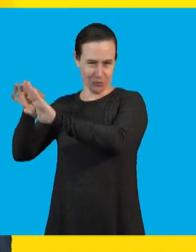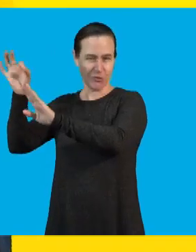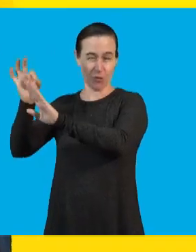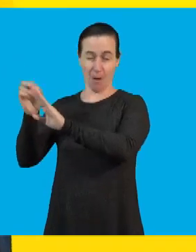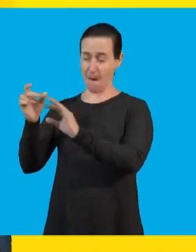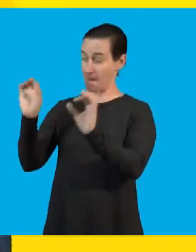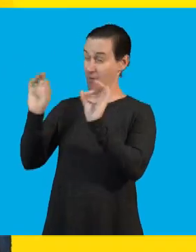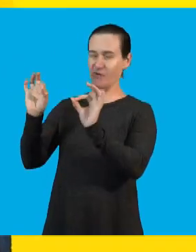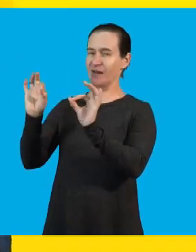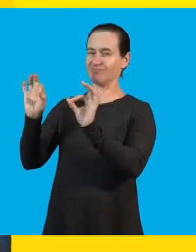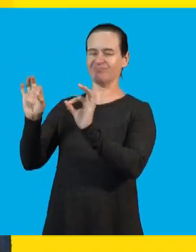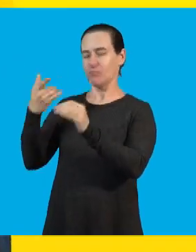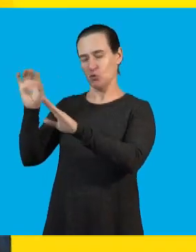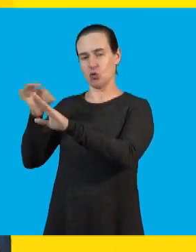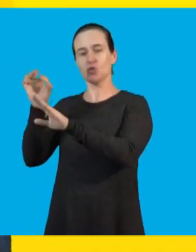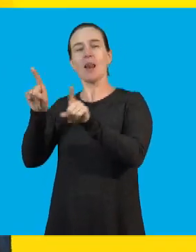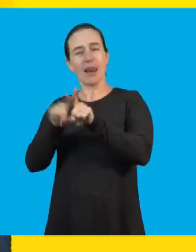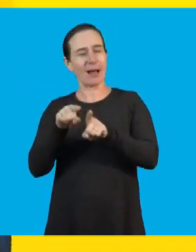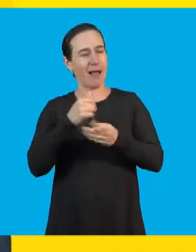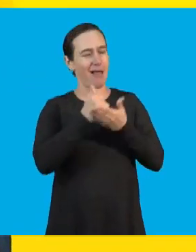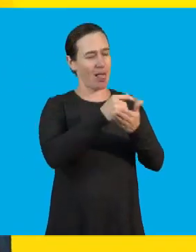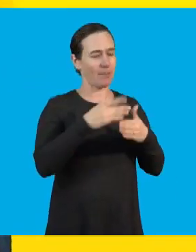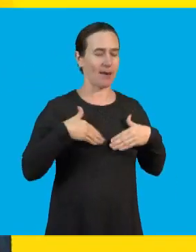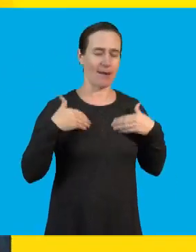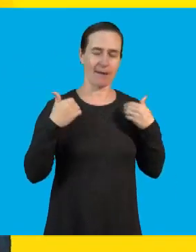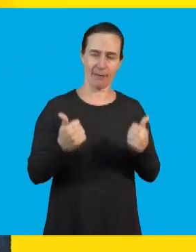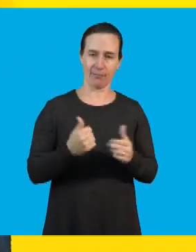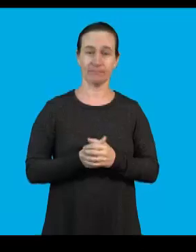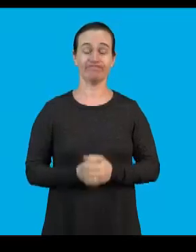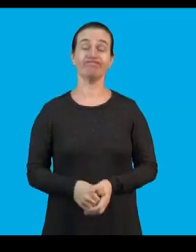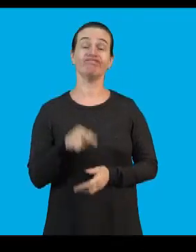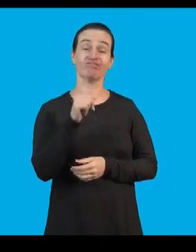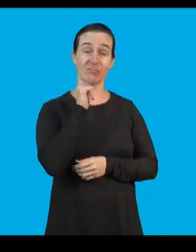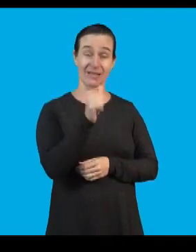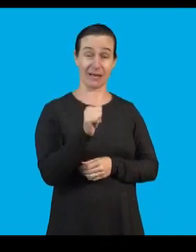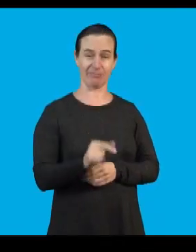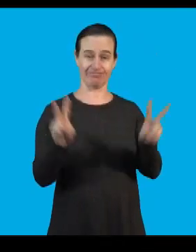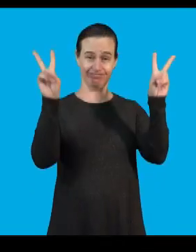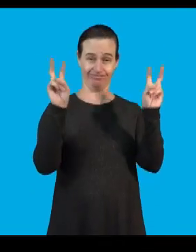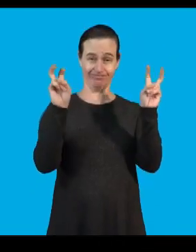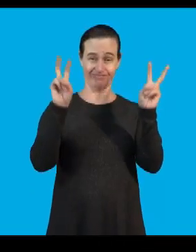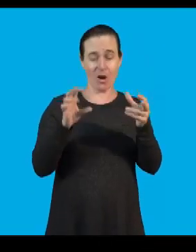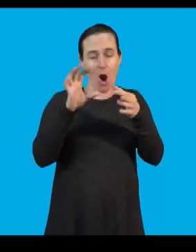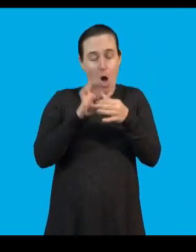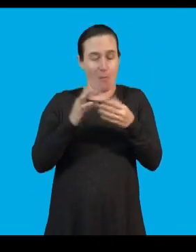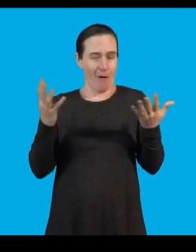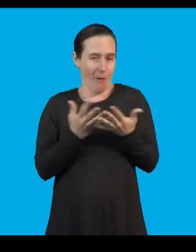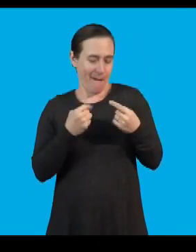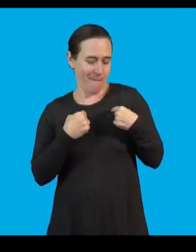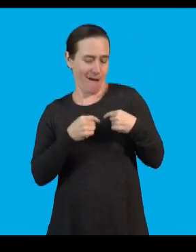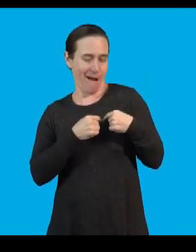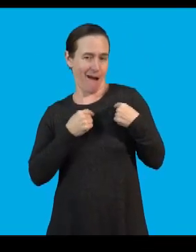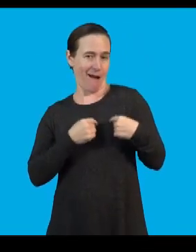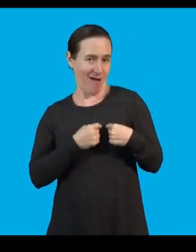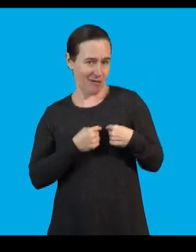a recovery, all right? Like a healing that needs to happen. They say home is where the heart is. Now, look at the